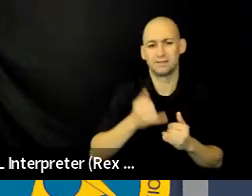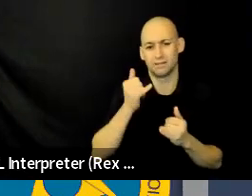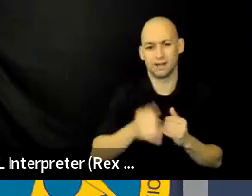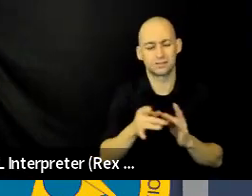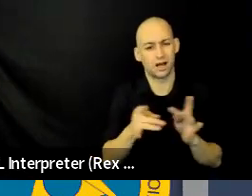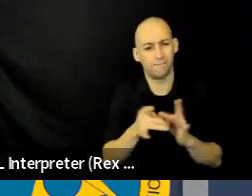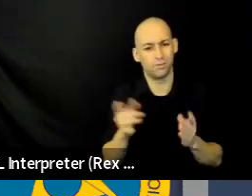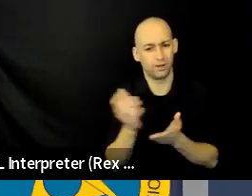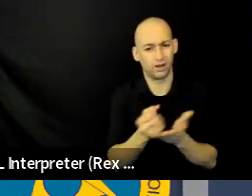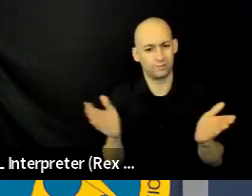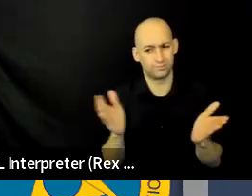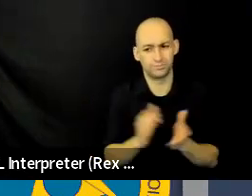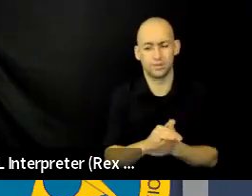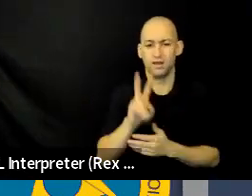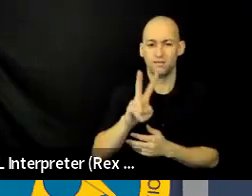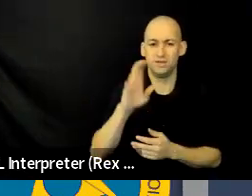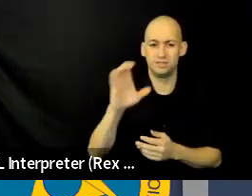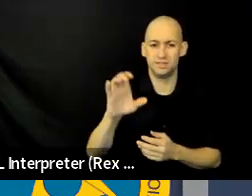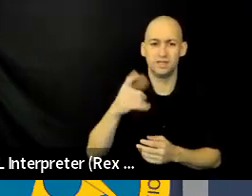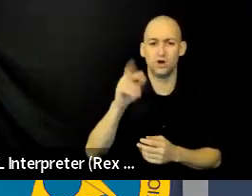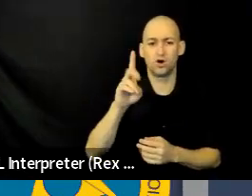received. Thank you. Vice Chair Gardino?